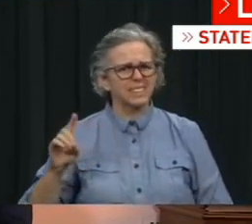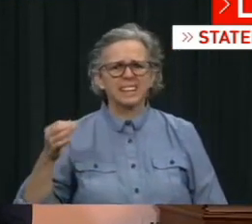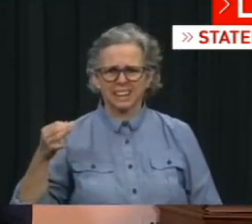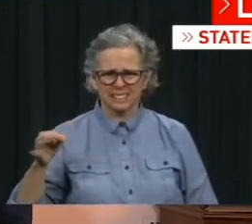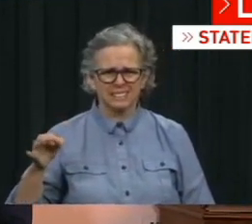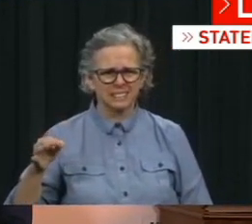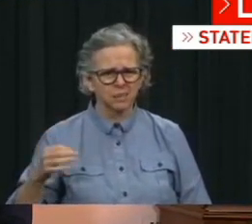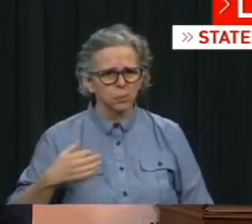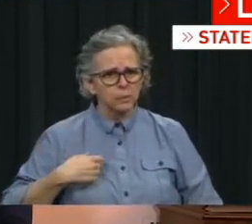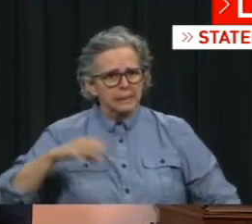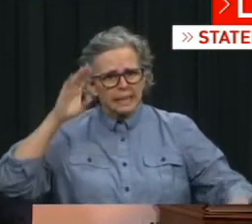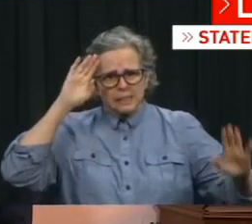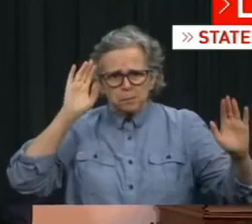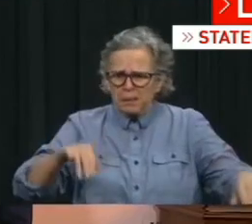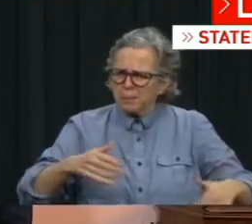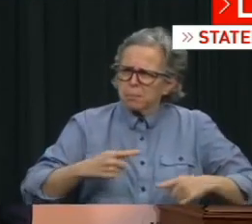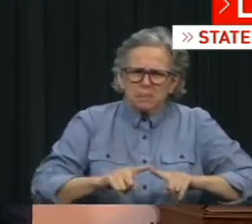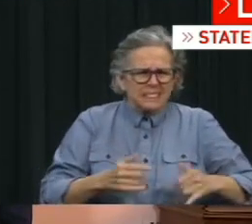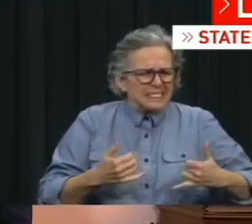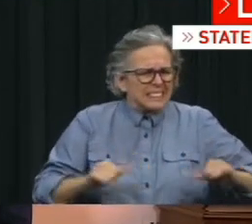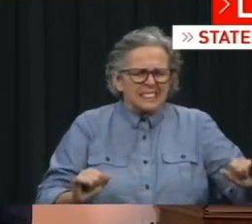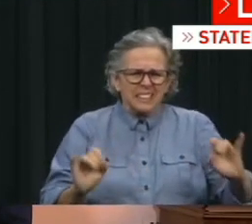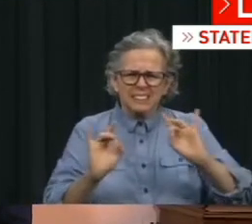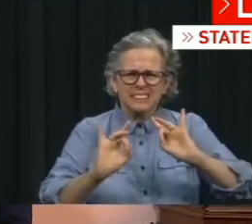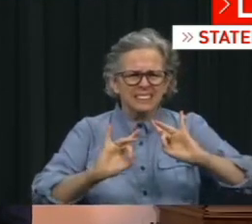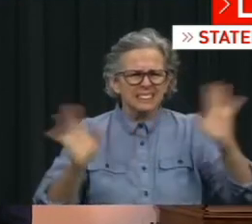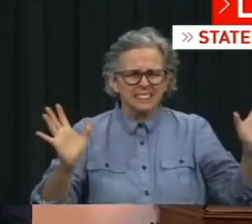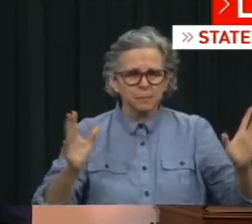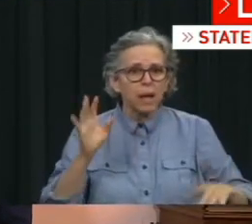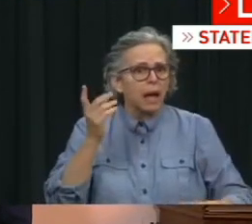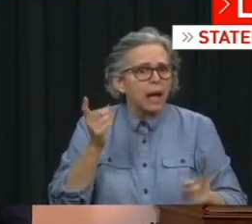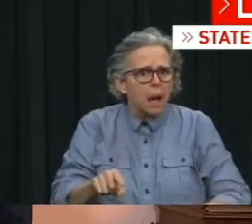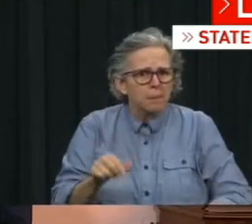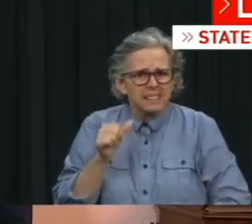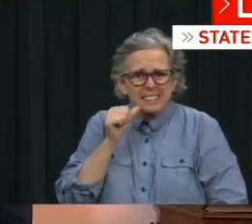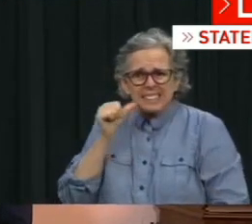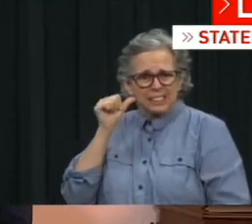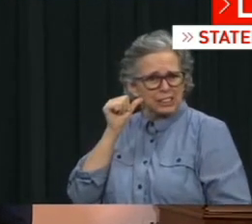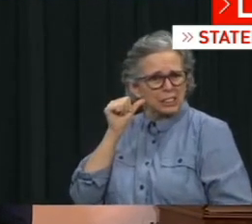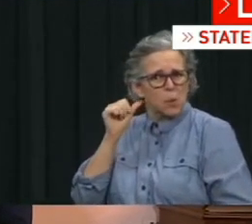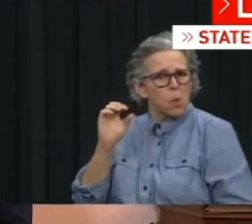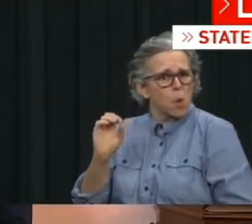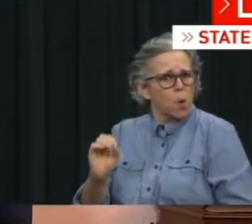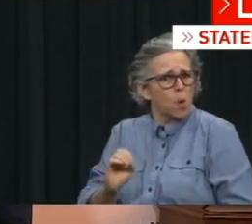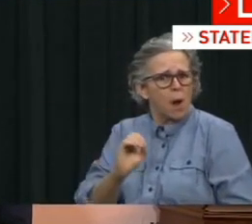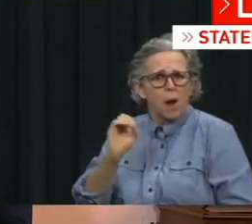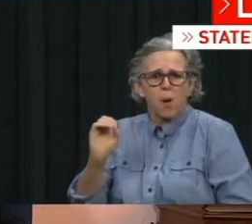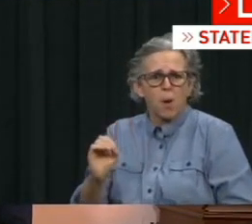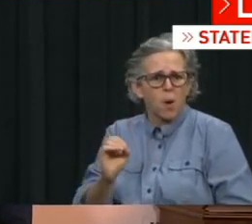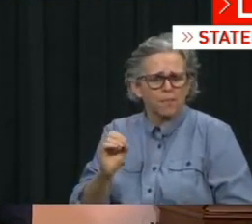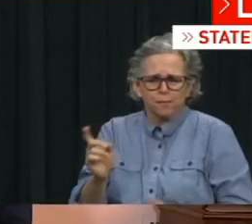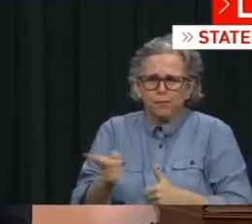nonetheless. Yesterday, Ohio had its first death from the coronavirus.